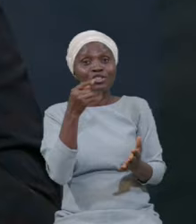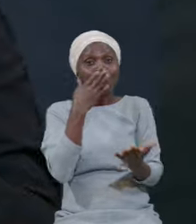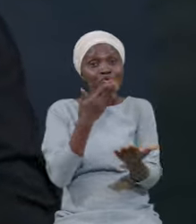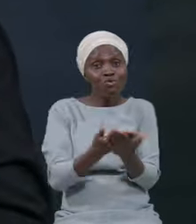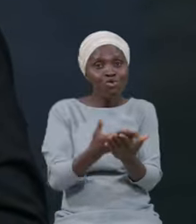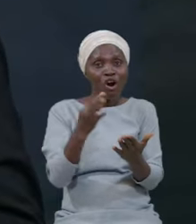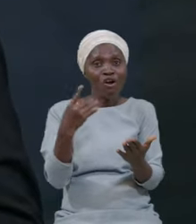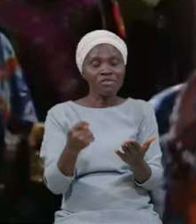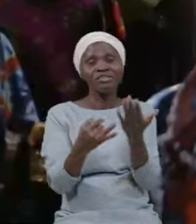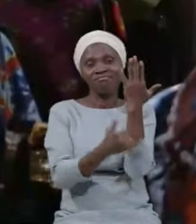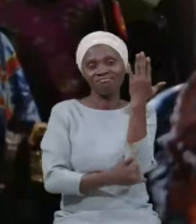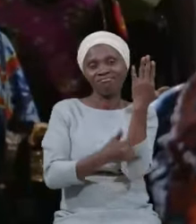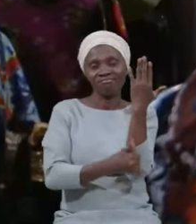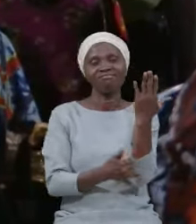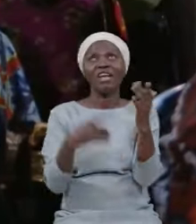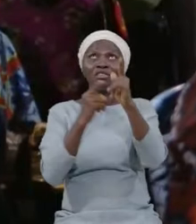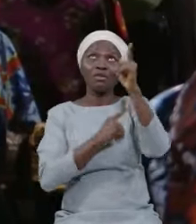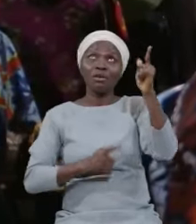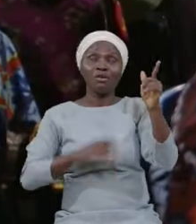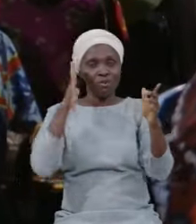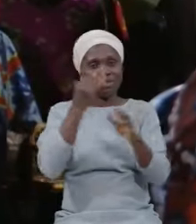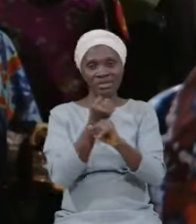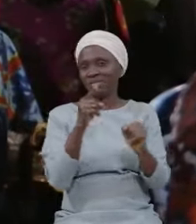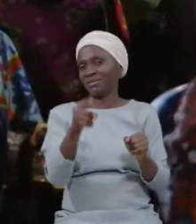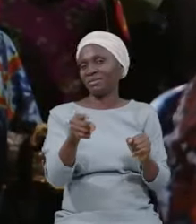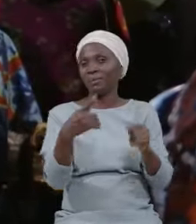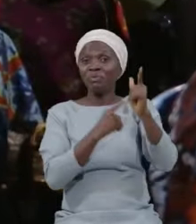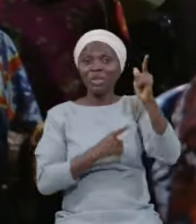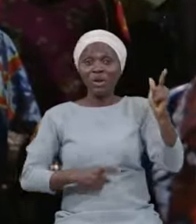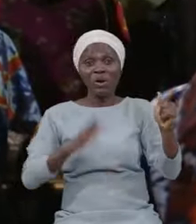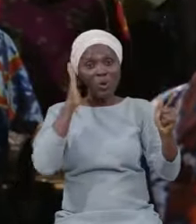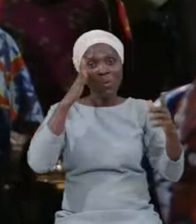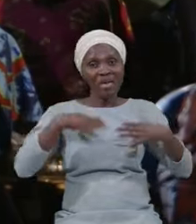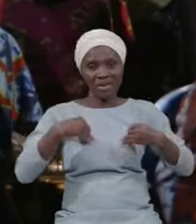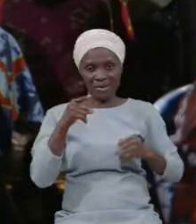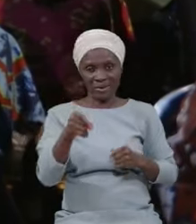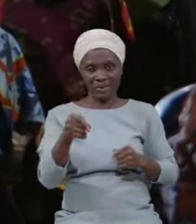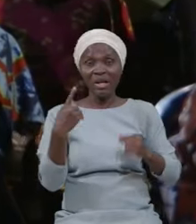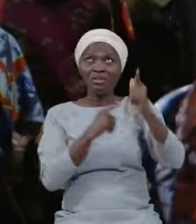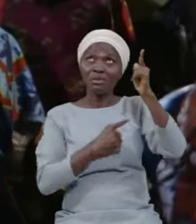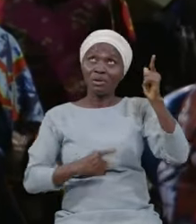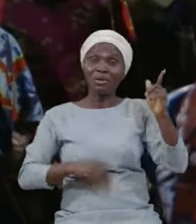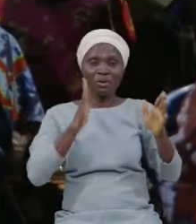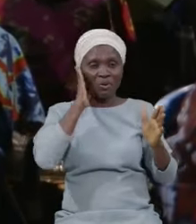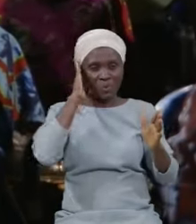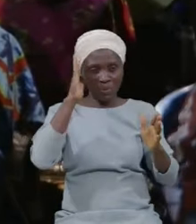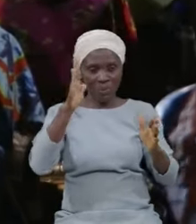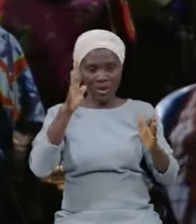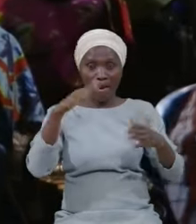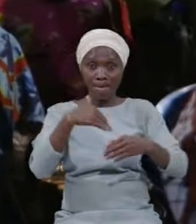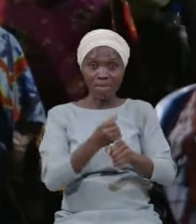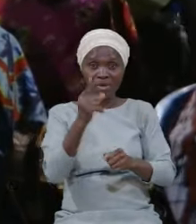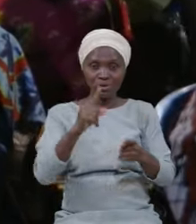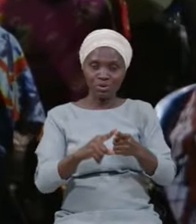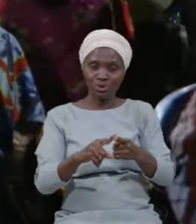will save you. The Lord will heal you. The Lord will bring you up from the dungeon where